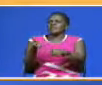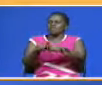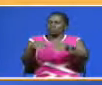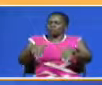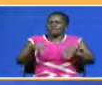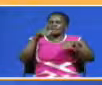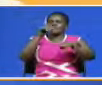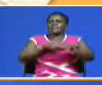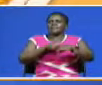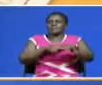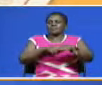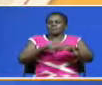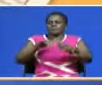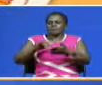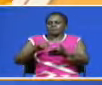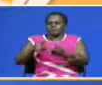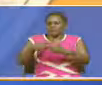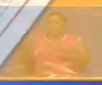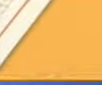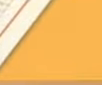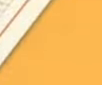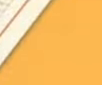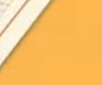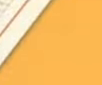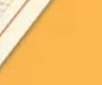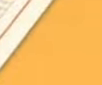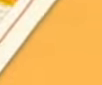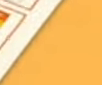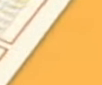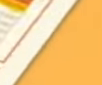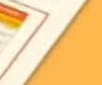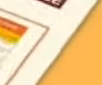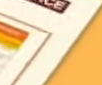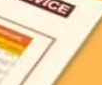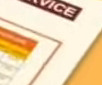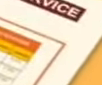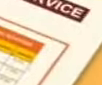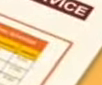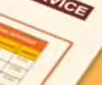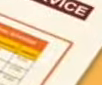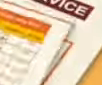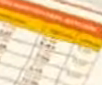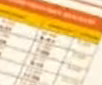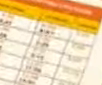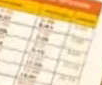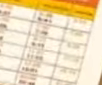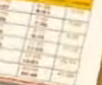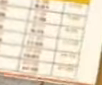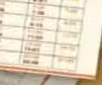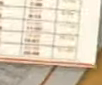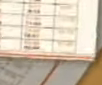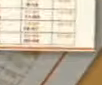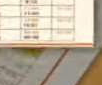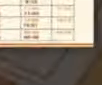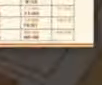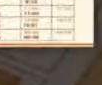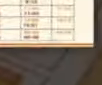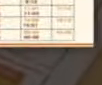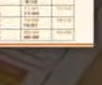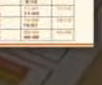period. The departure timelines for the DMUs and the commuter trains have already been published, with trains departing from